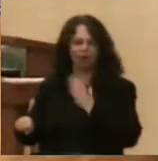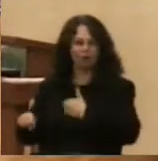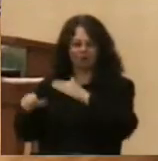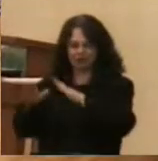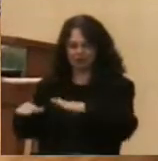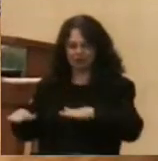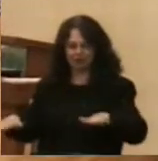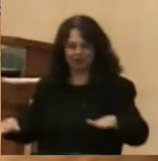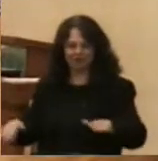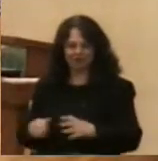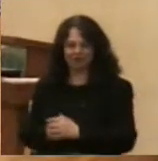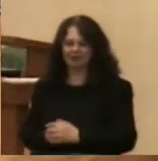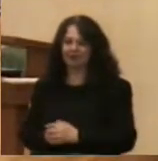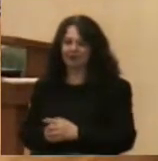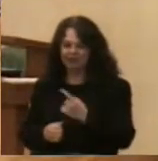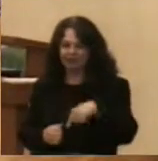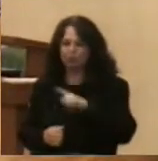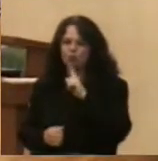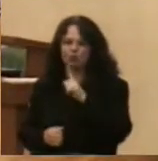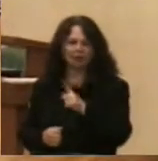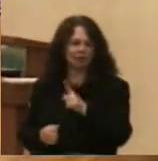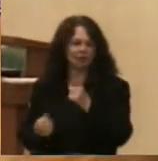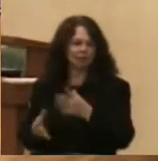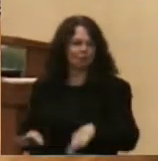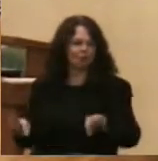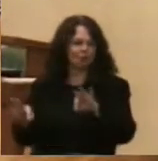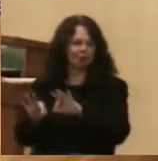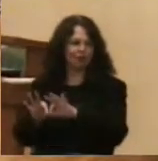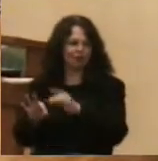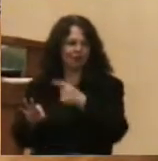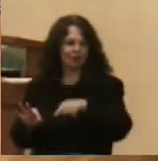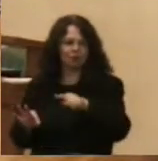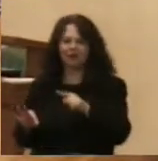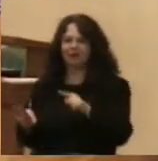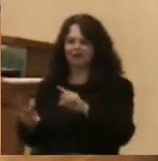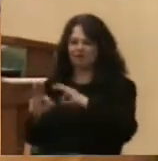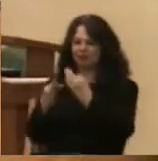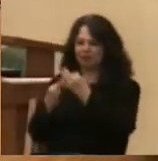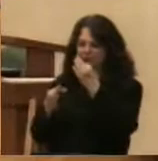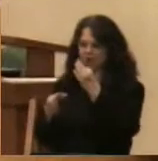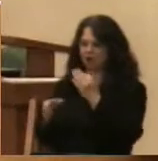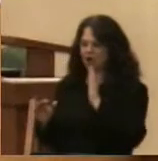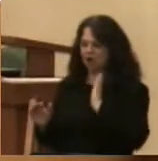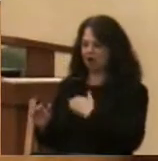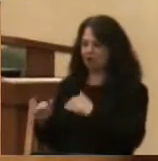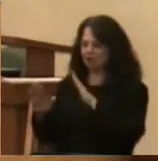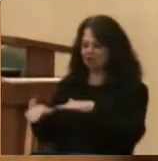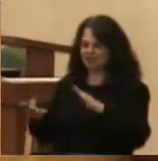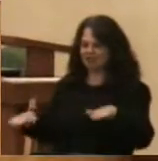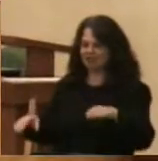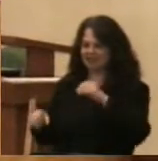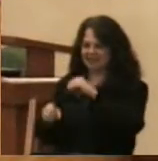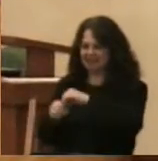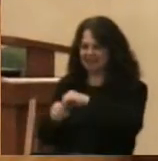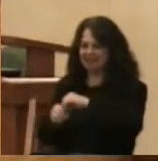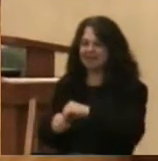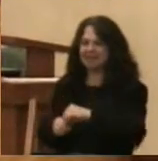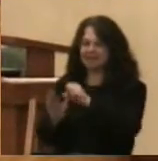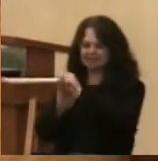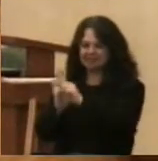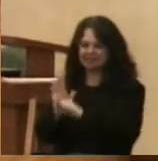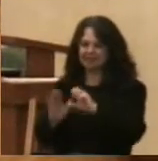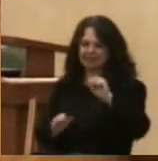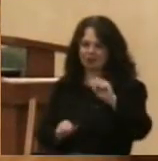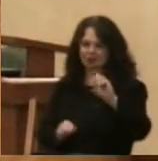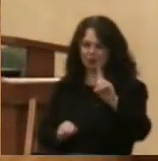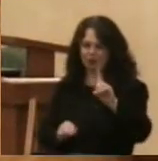were really important. They were family to our little children in South Dakota. Do you know